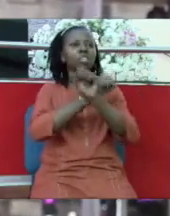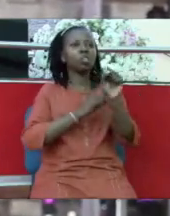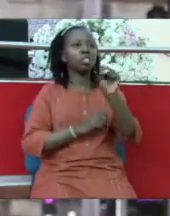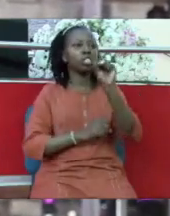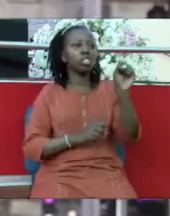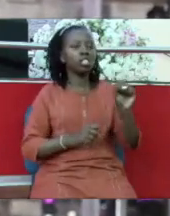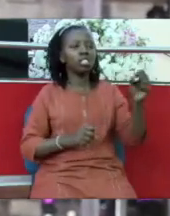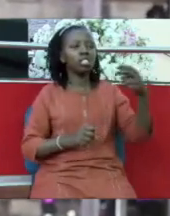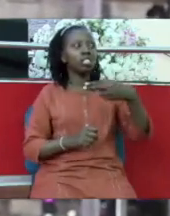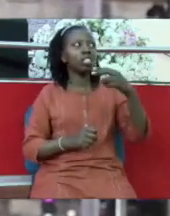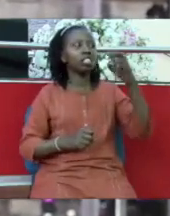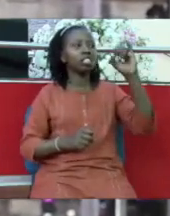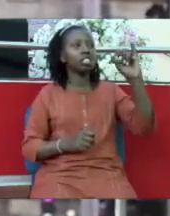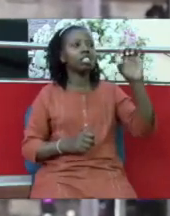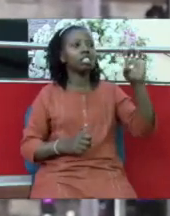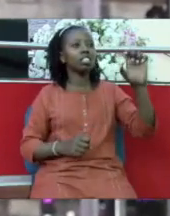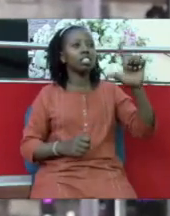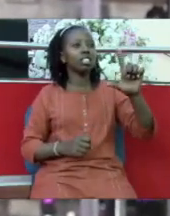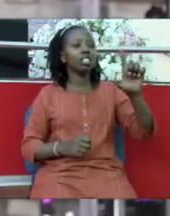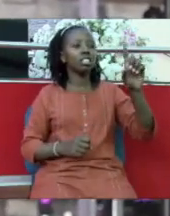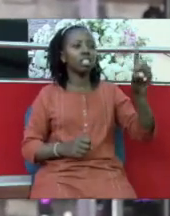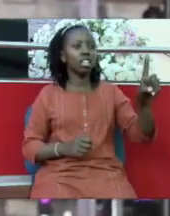Other translation says, above all,